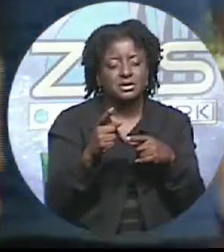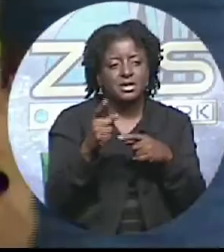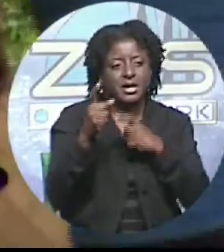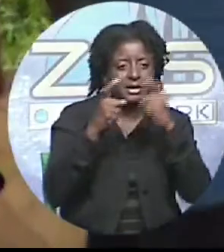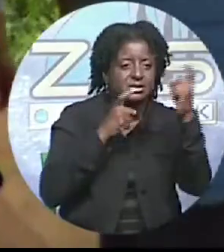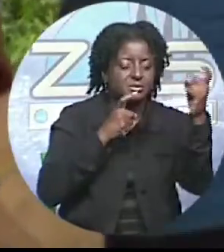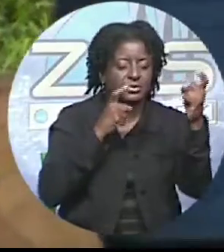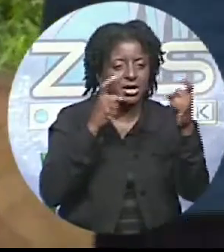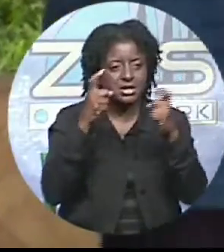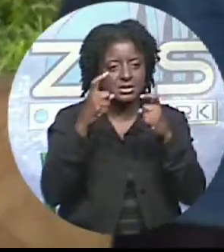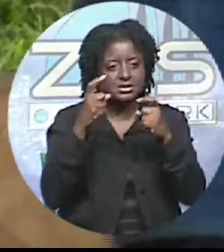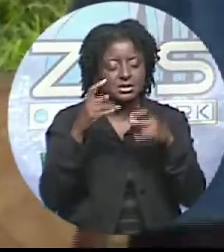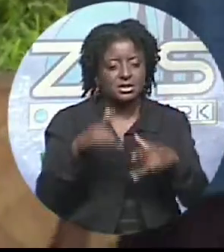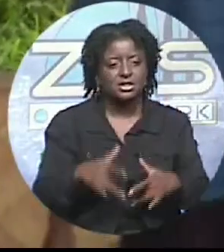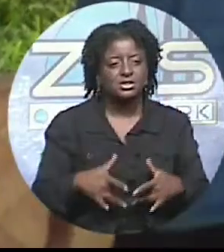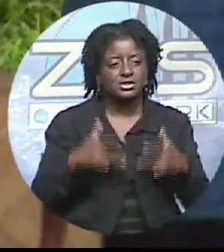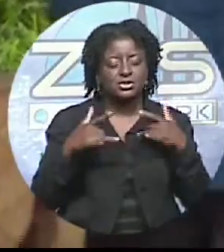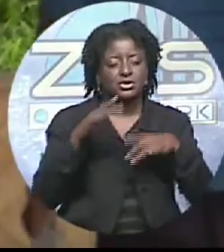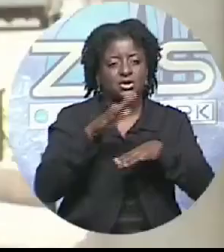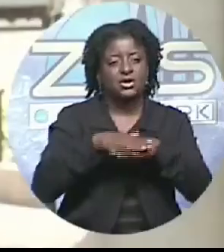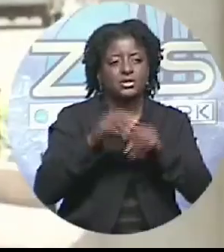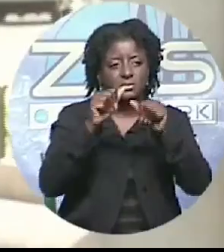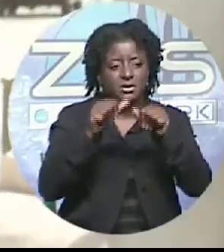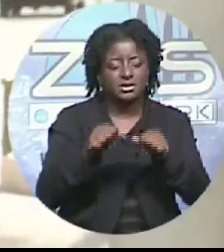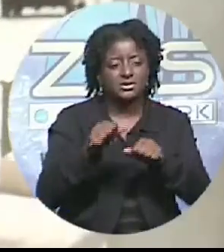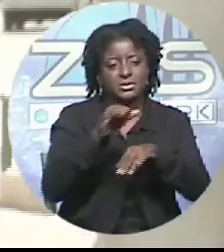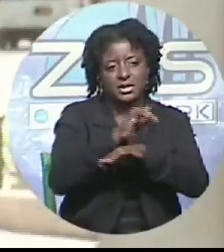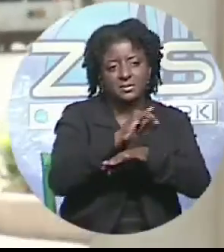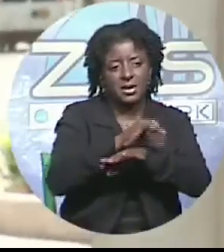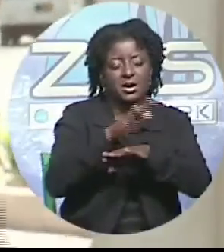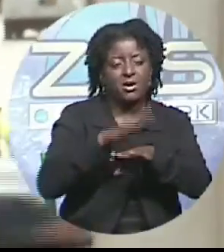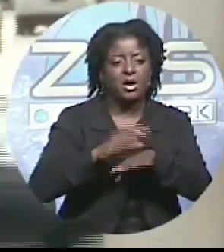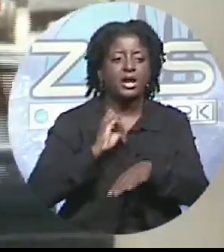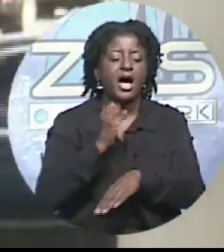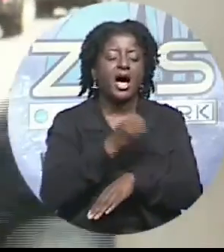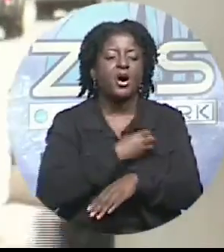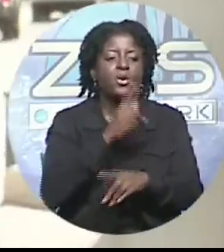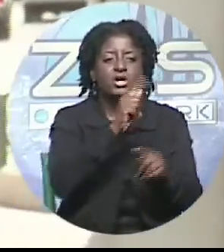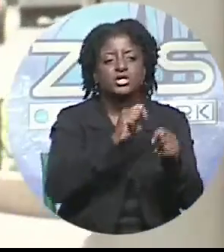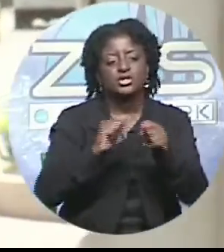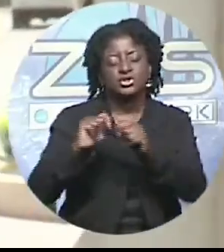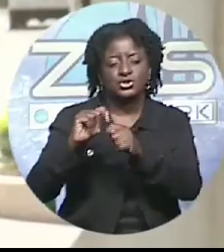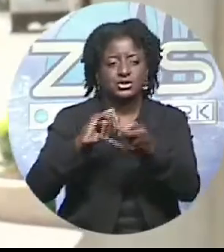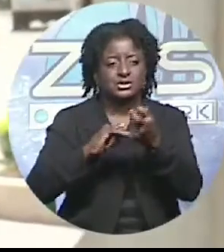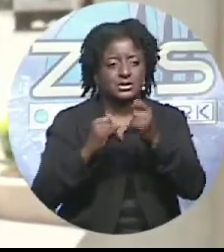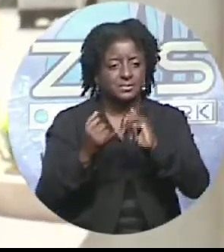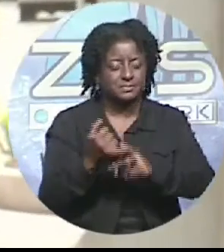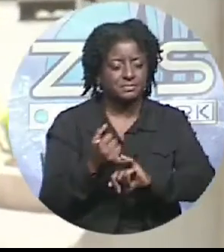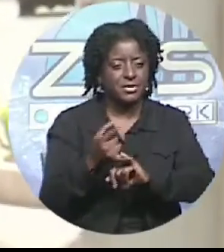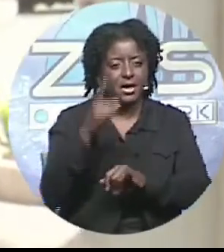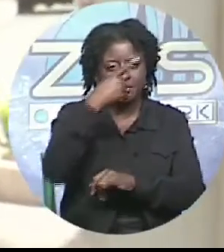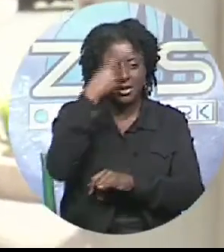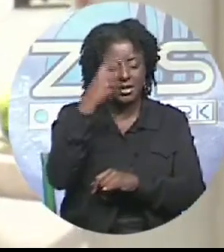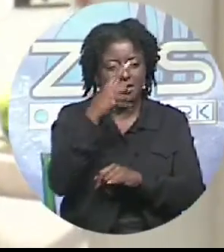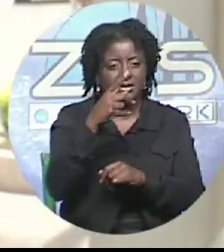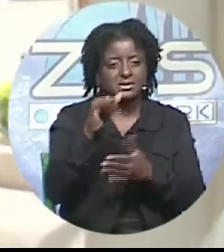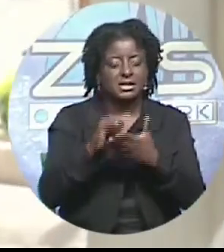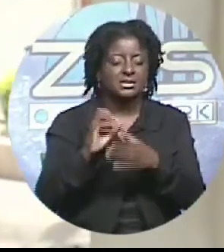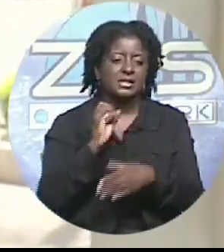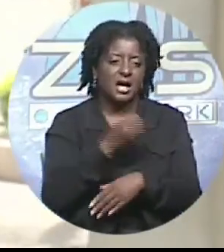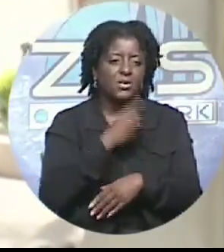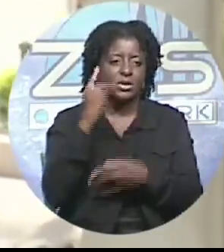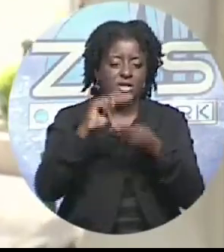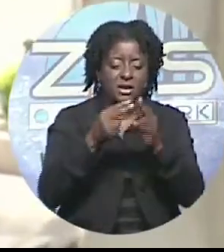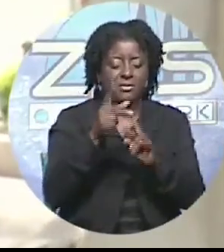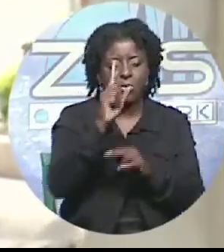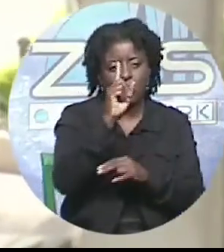its potential impact on our tourism industry. Because tourism is our number one industry. So now, as a Bahamian, we need to wake